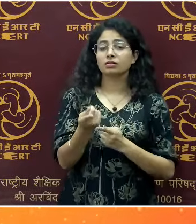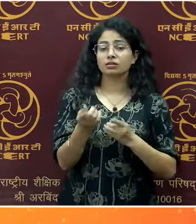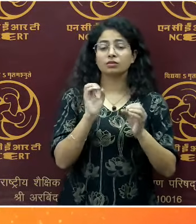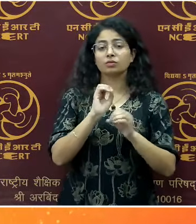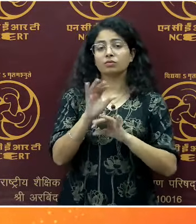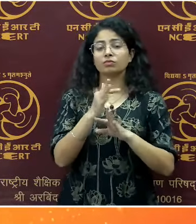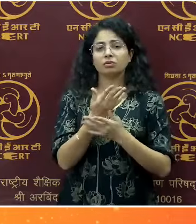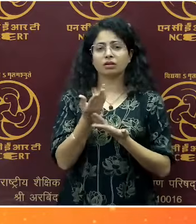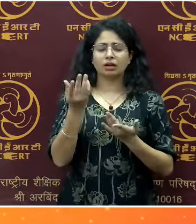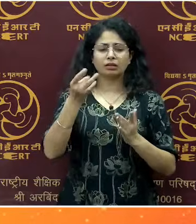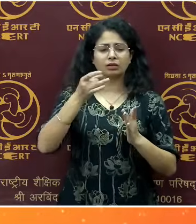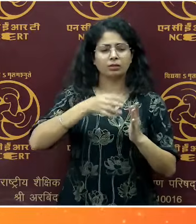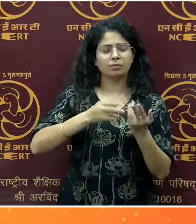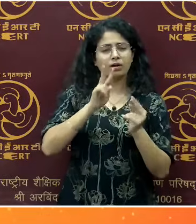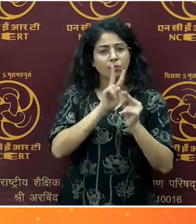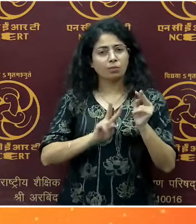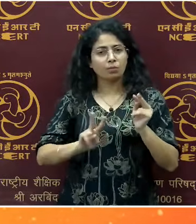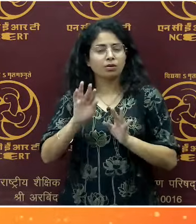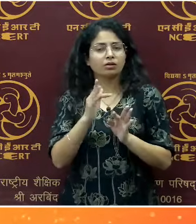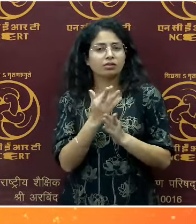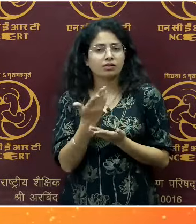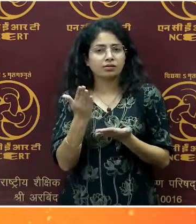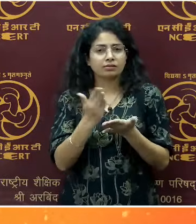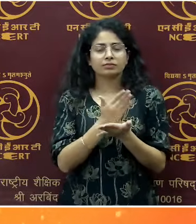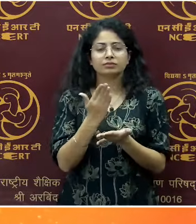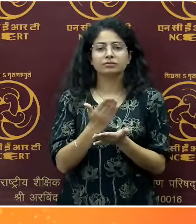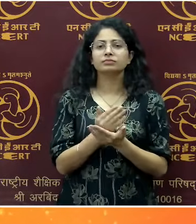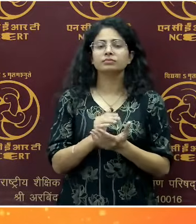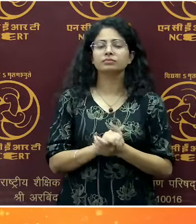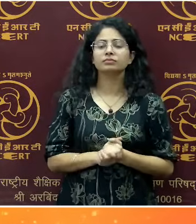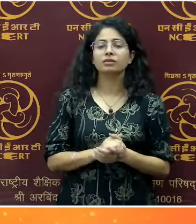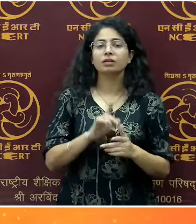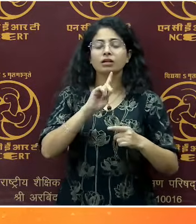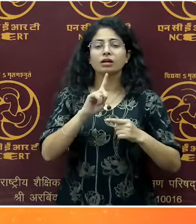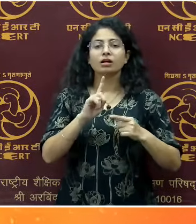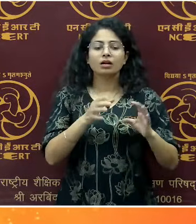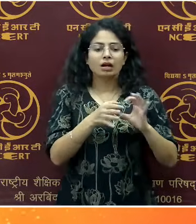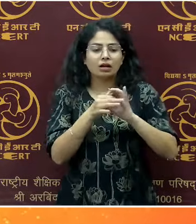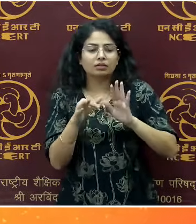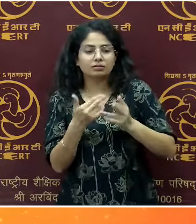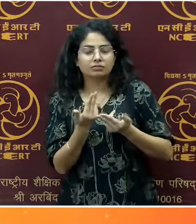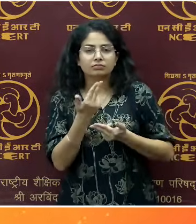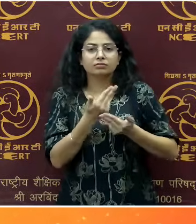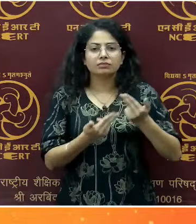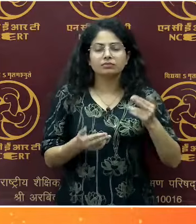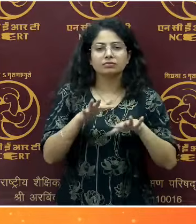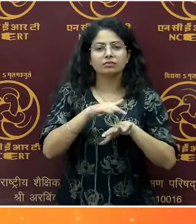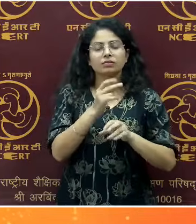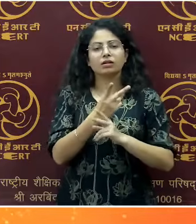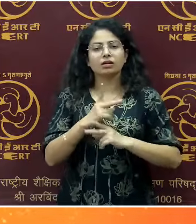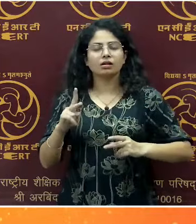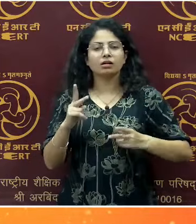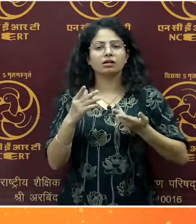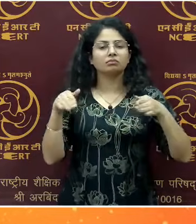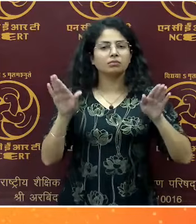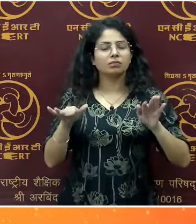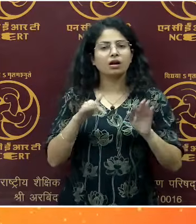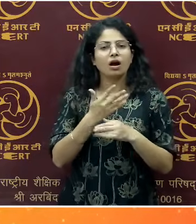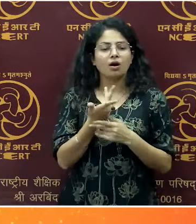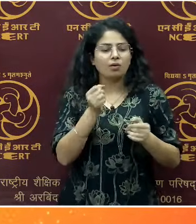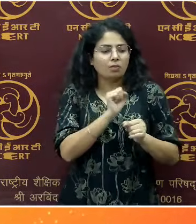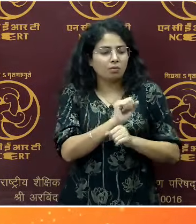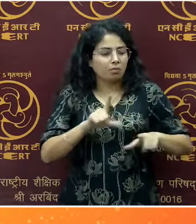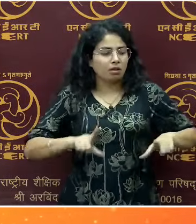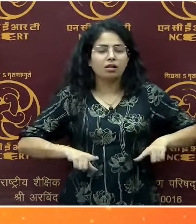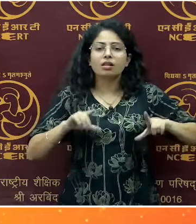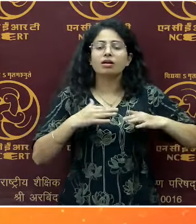the deepest, concepts and the lessons through the story from animals and birds and how they live, and you can